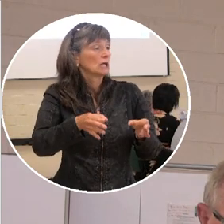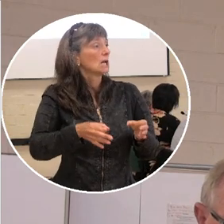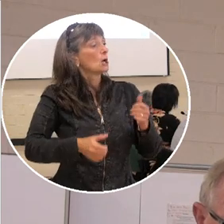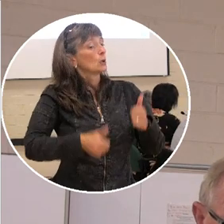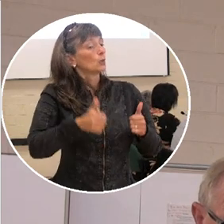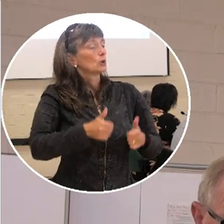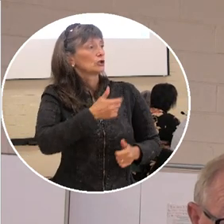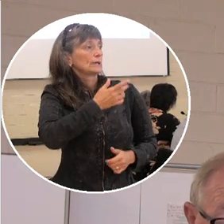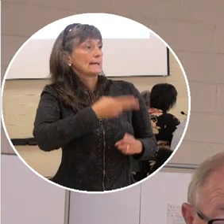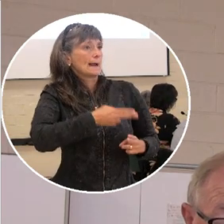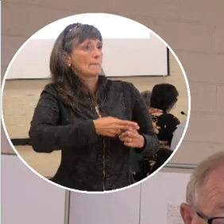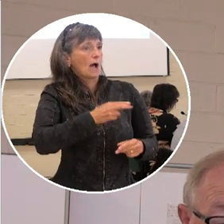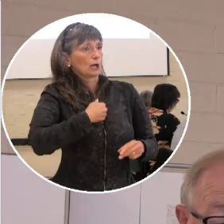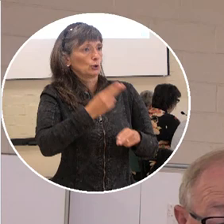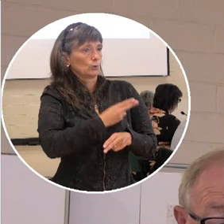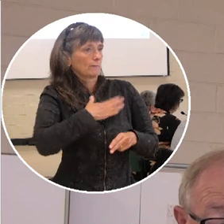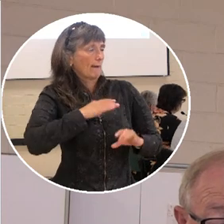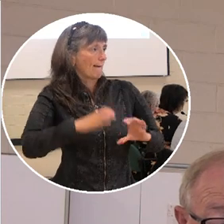a legal name